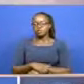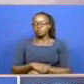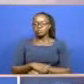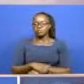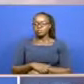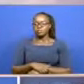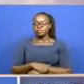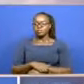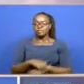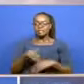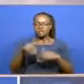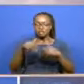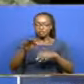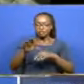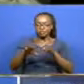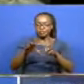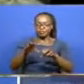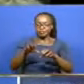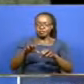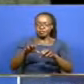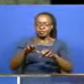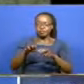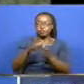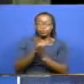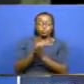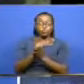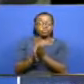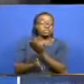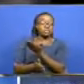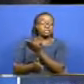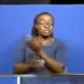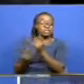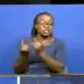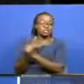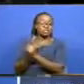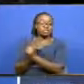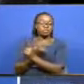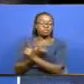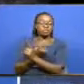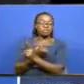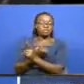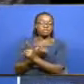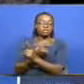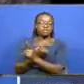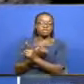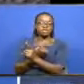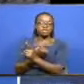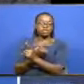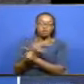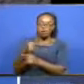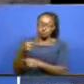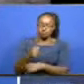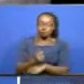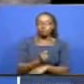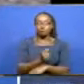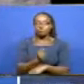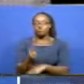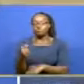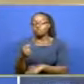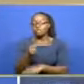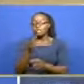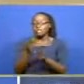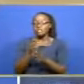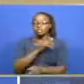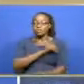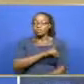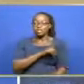Wildlife ranging from reptiles to amphibians swim in rivers and roam the area. And if you are lucky,